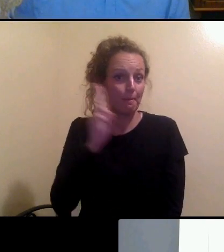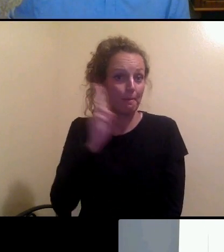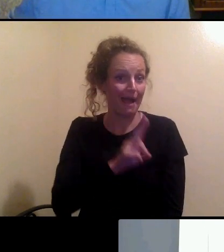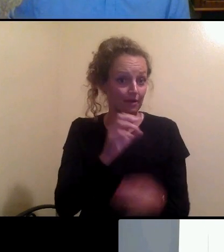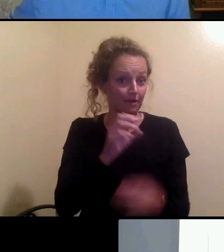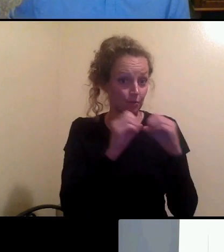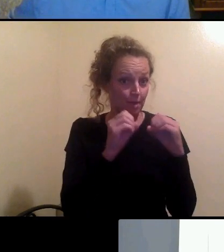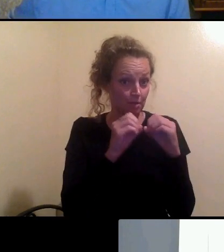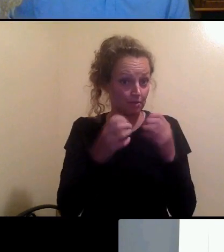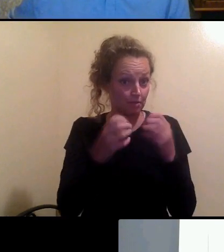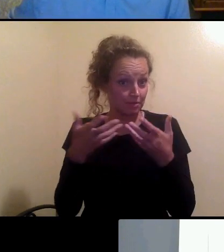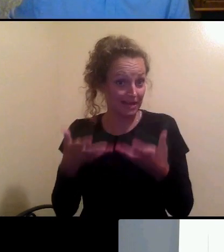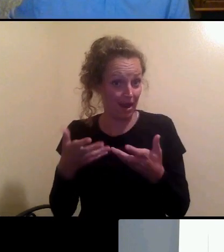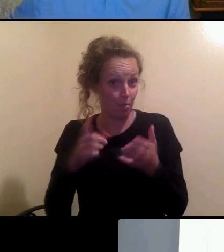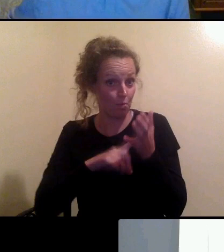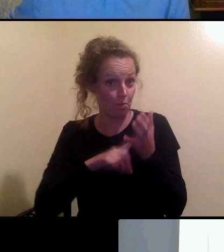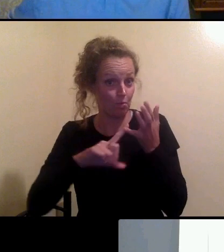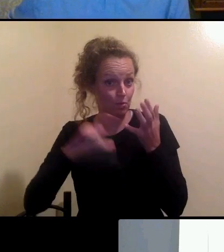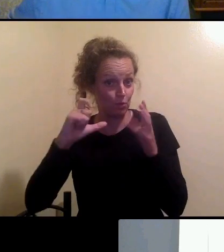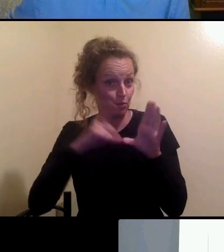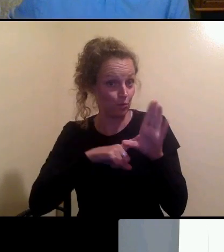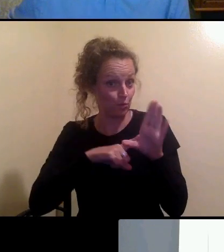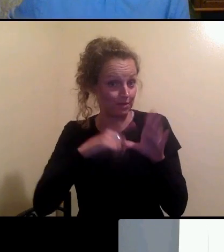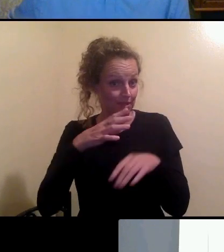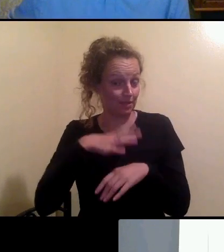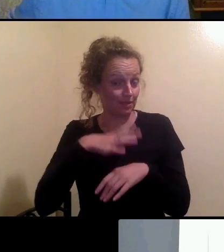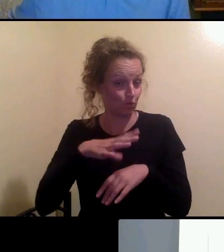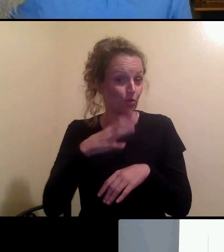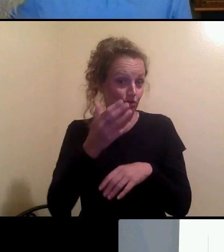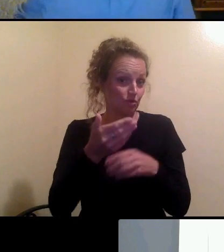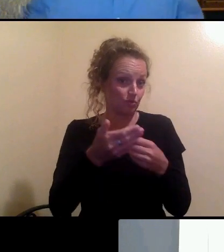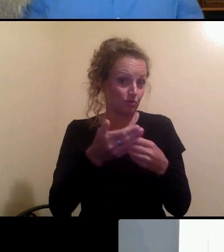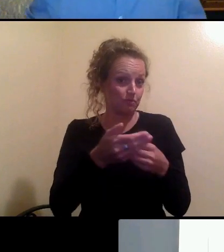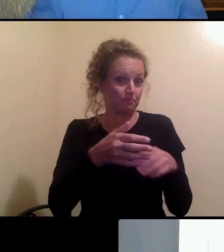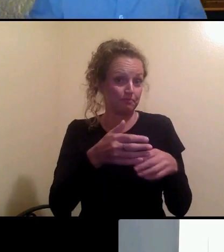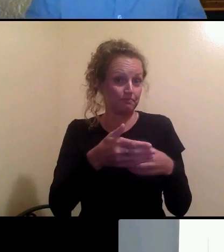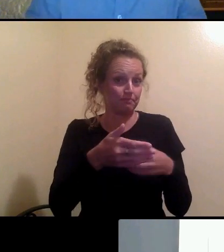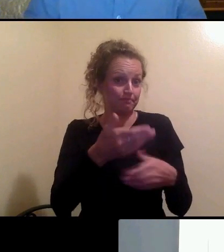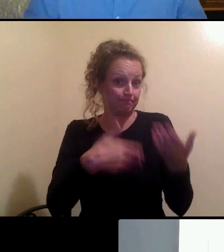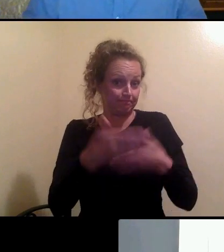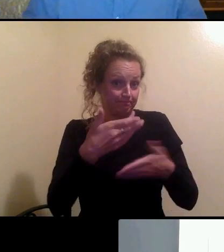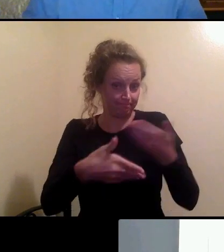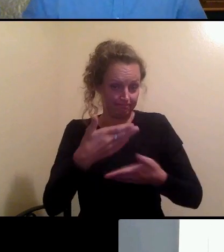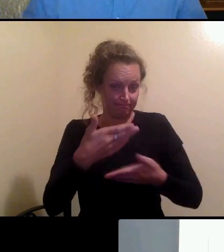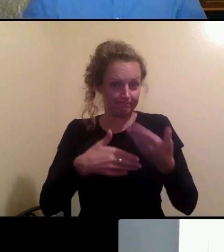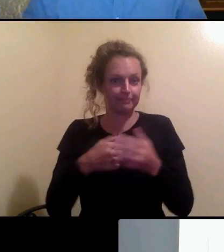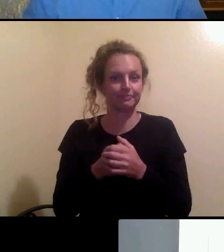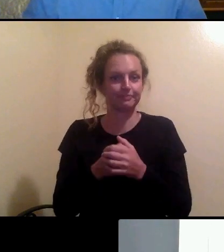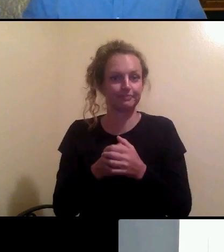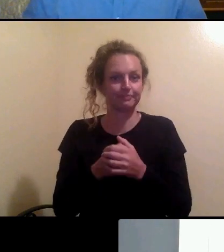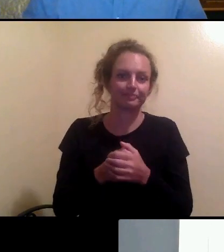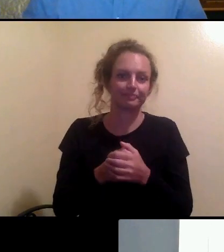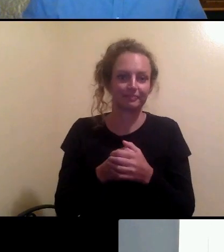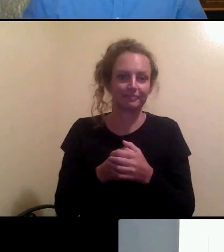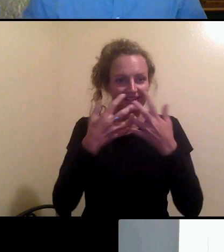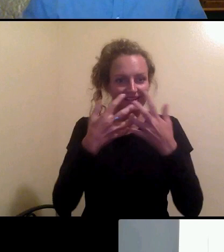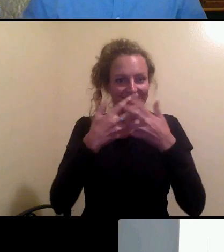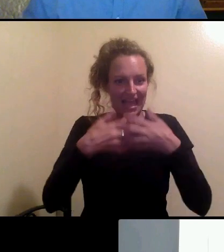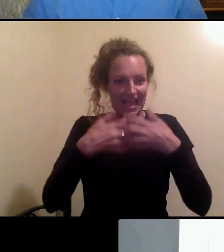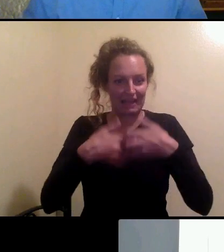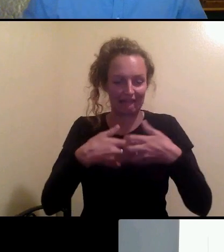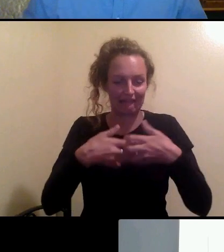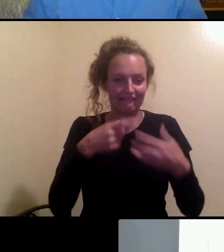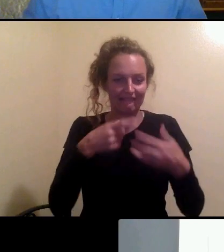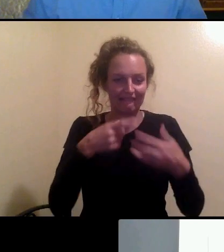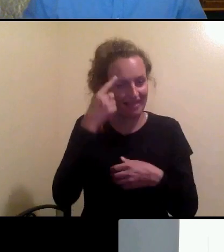in? Yeah, absolutely. Thank you, everyone. Get Bernard up and talk in. It's always the tech, isn't it? A tech event. So I'm